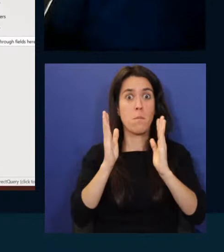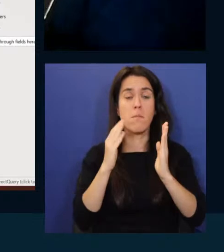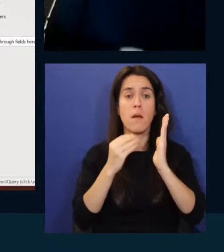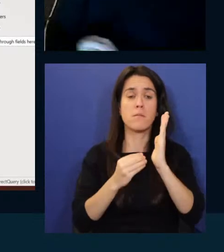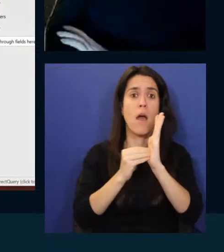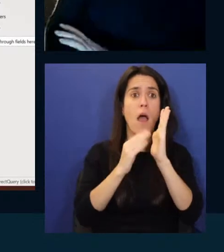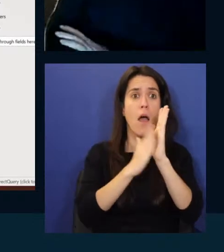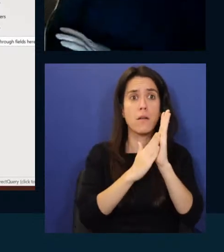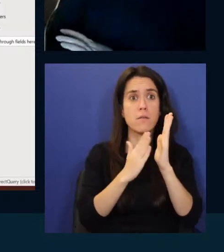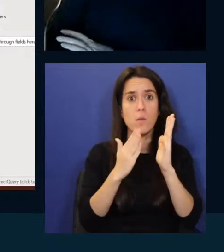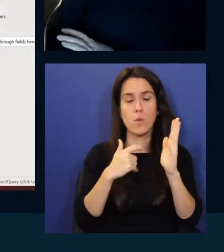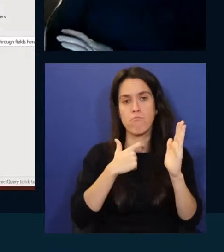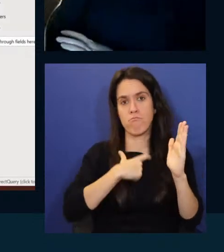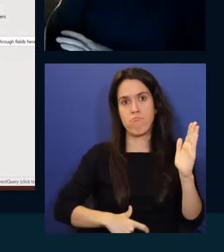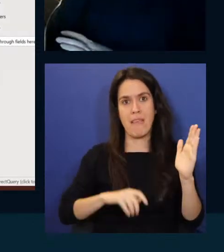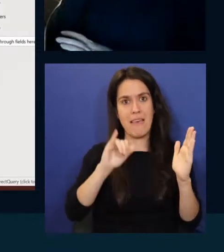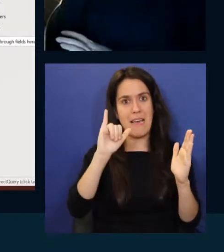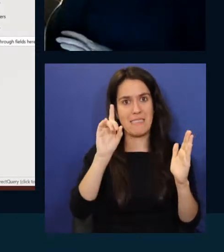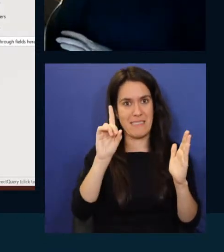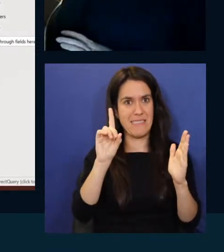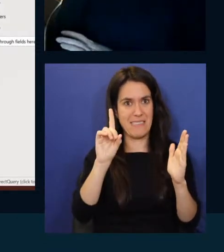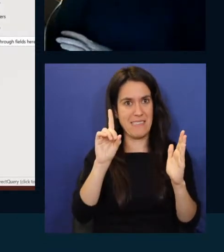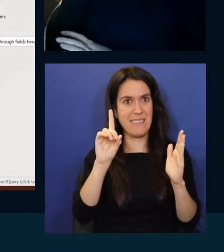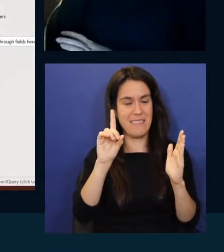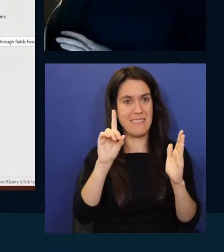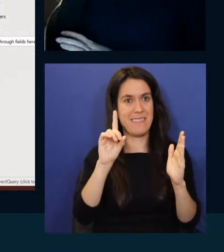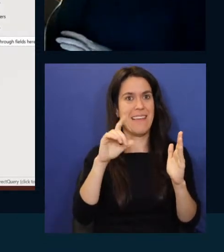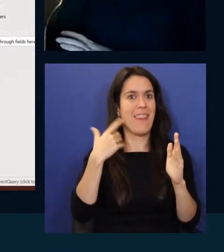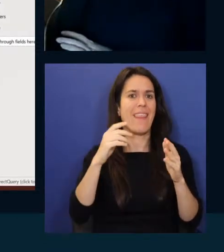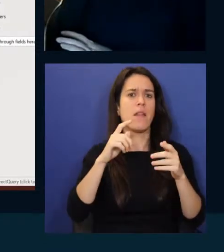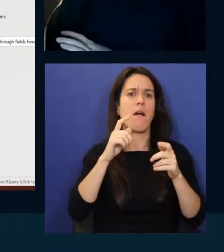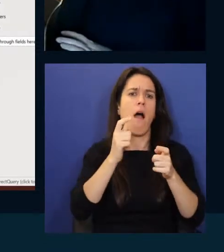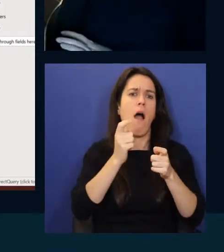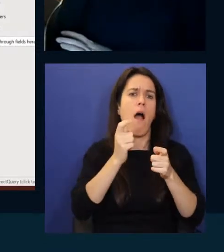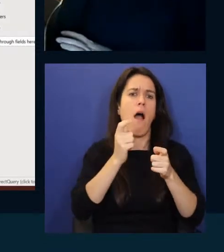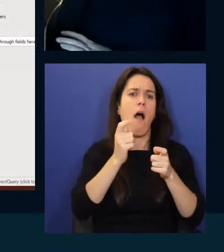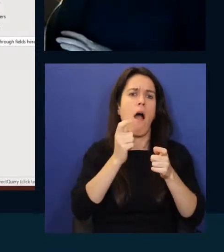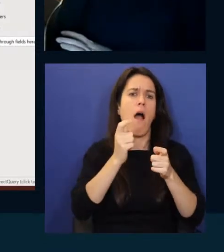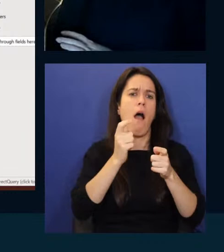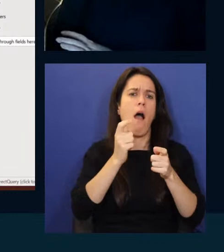ID. And then you will, of course, get these stats